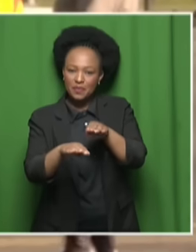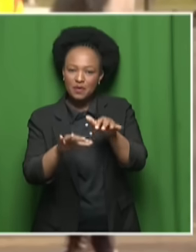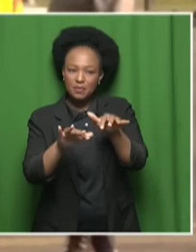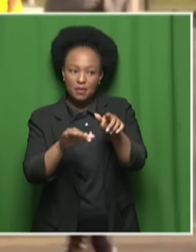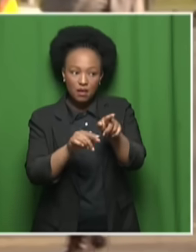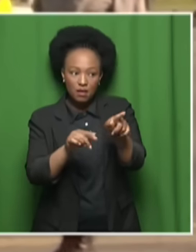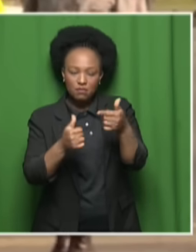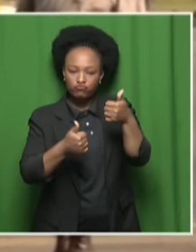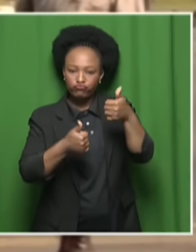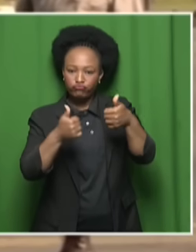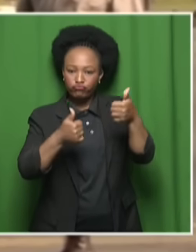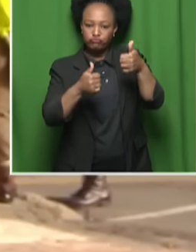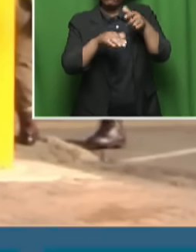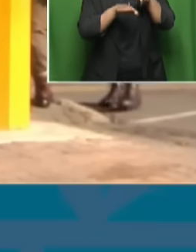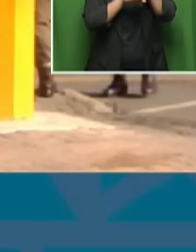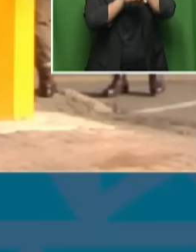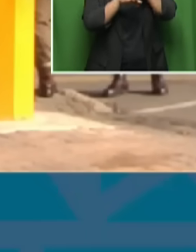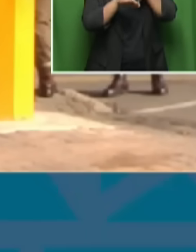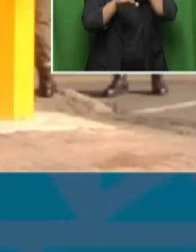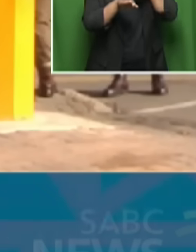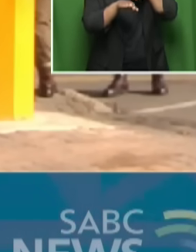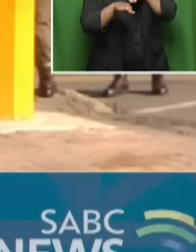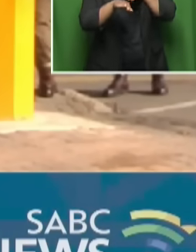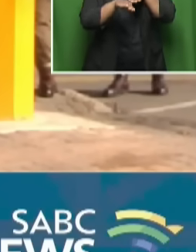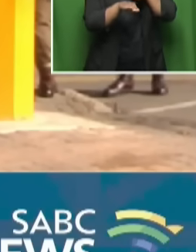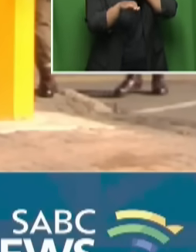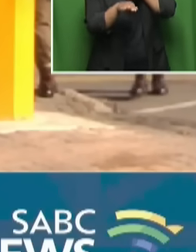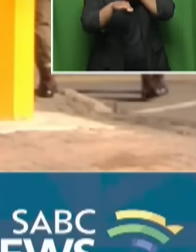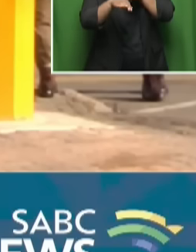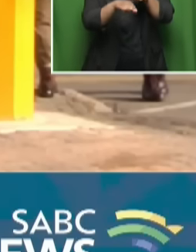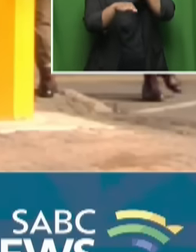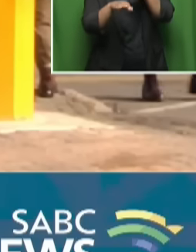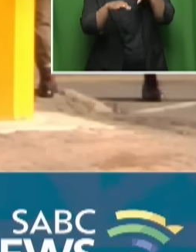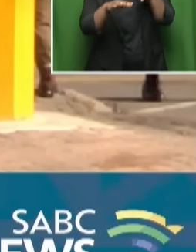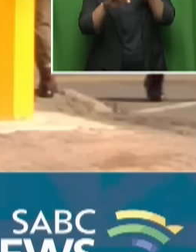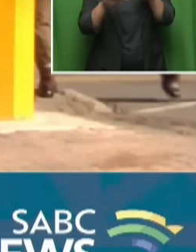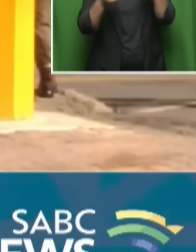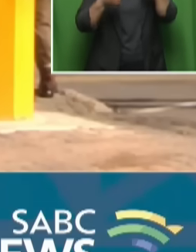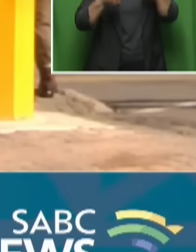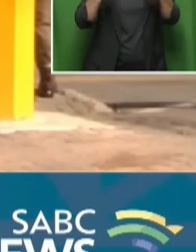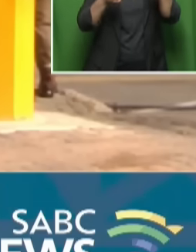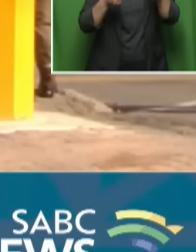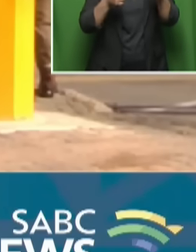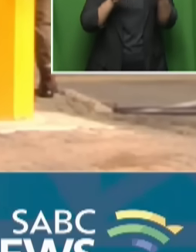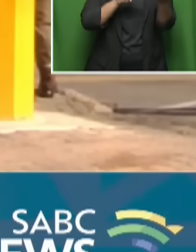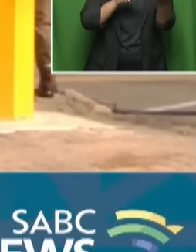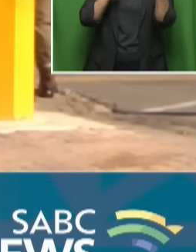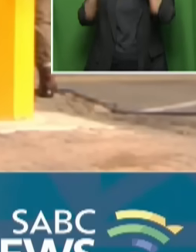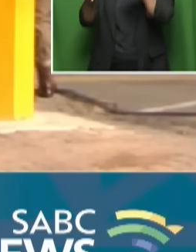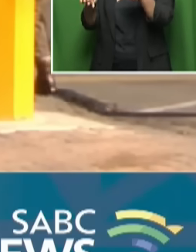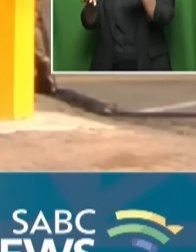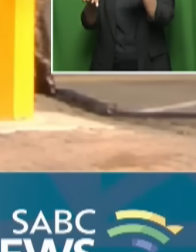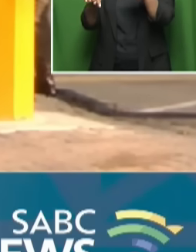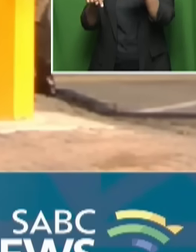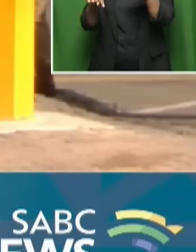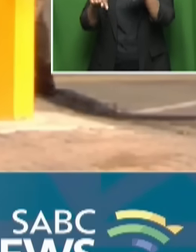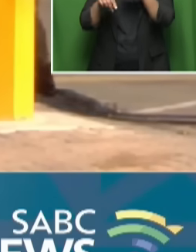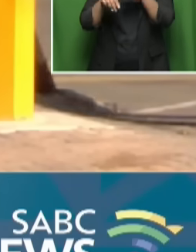and the delegates and the heads of state making their way from